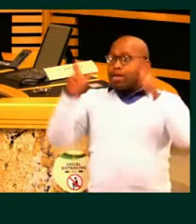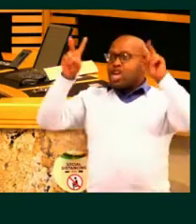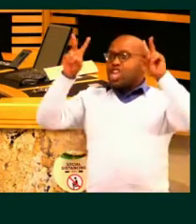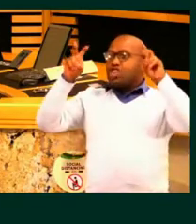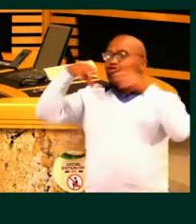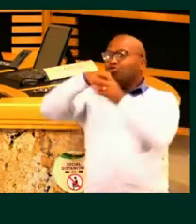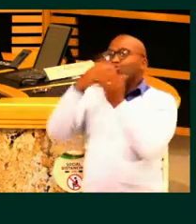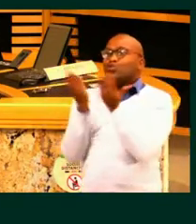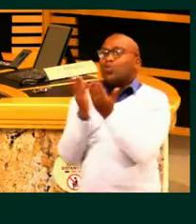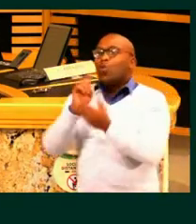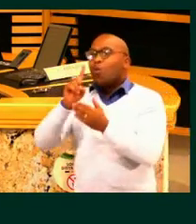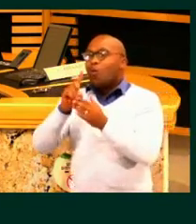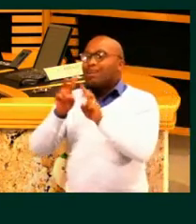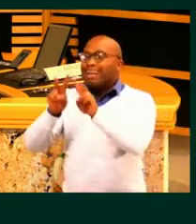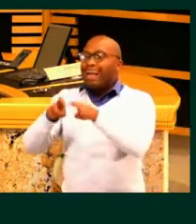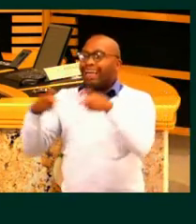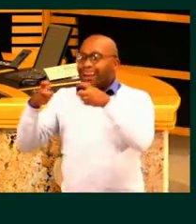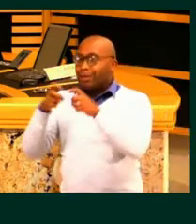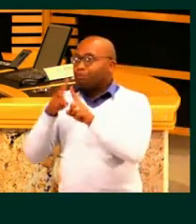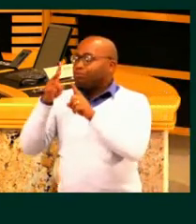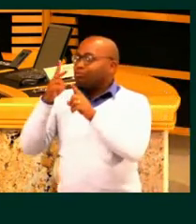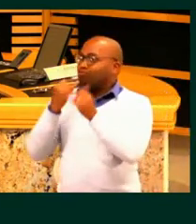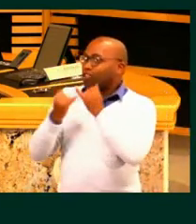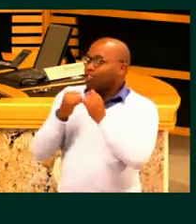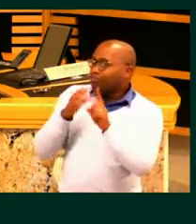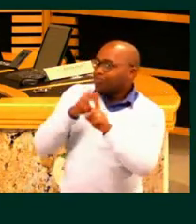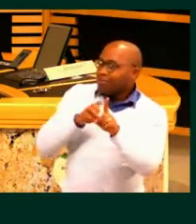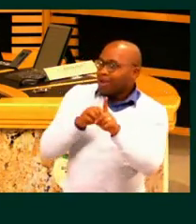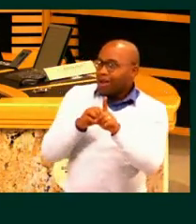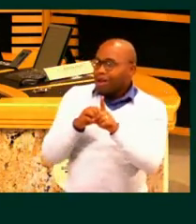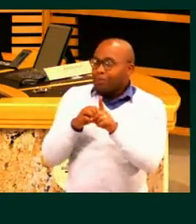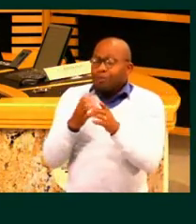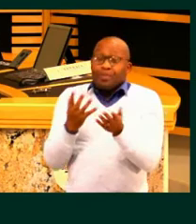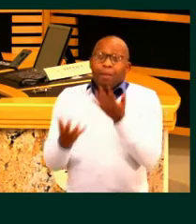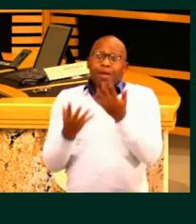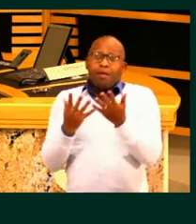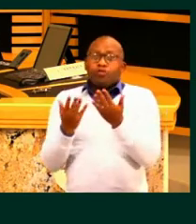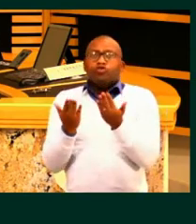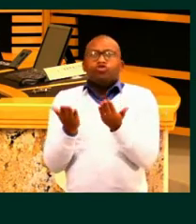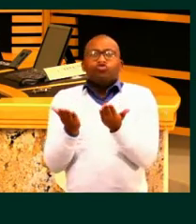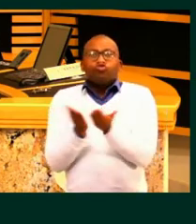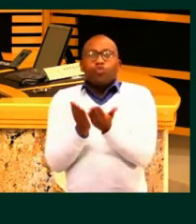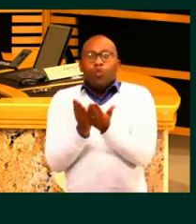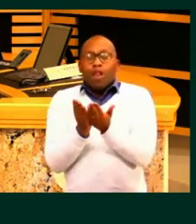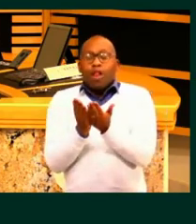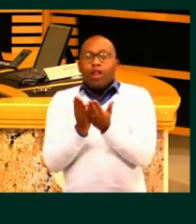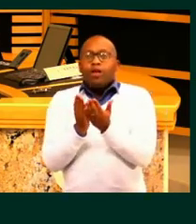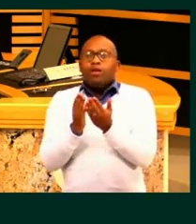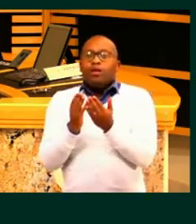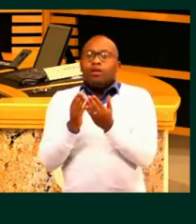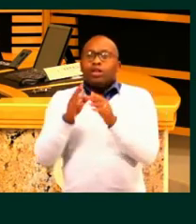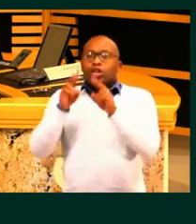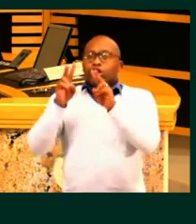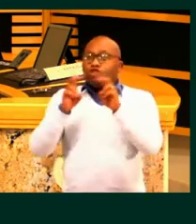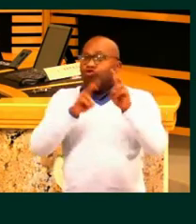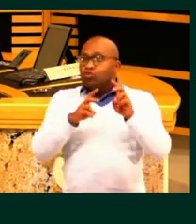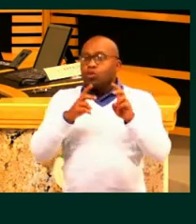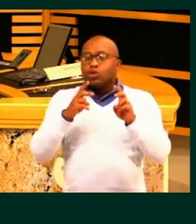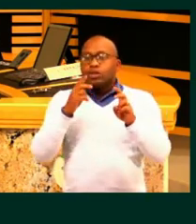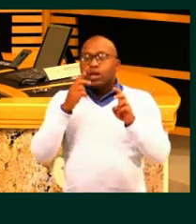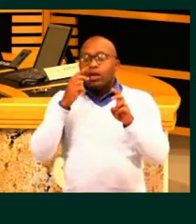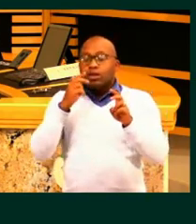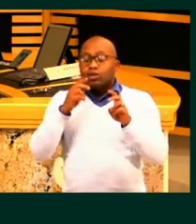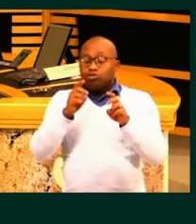whether it's an issue of a learner versus another learner like in madala last